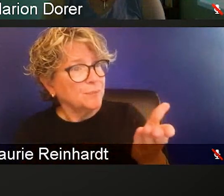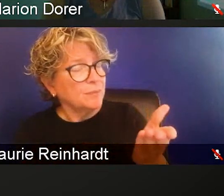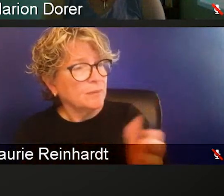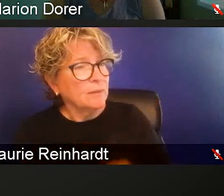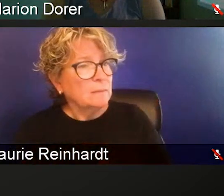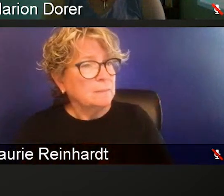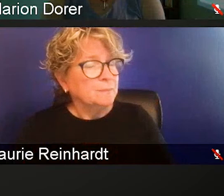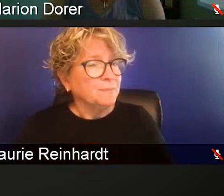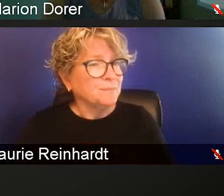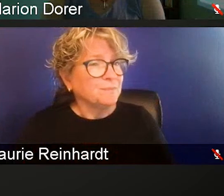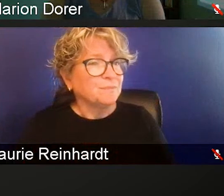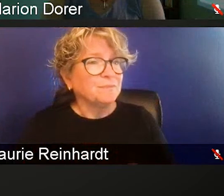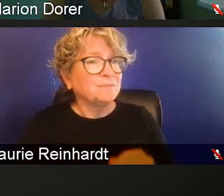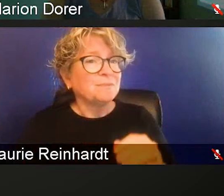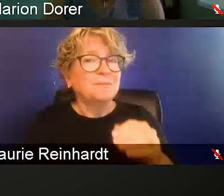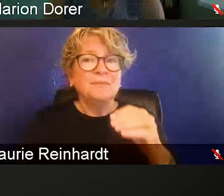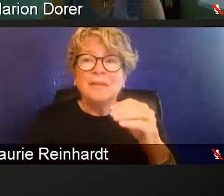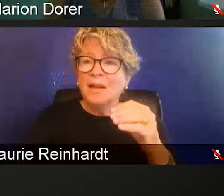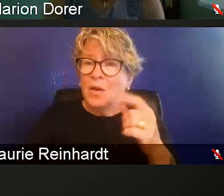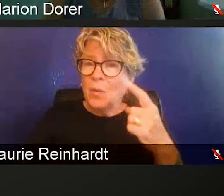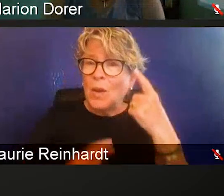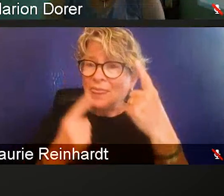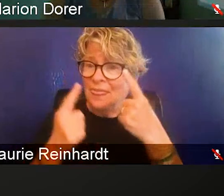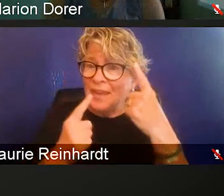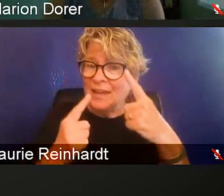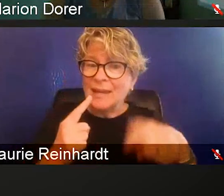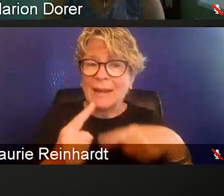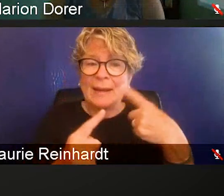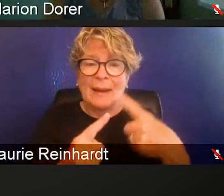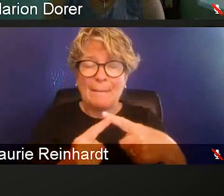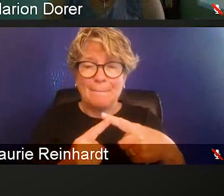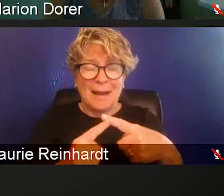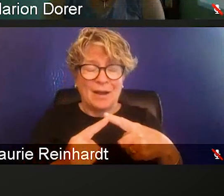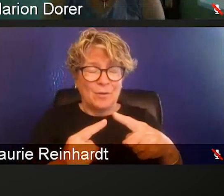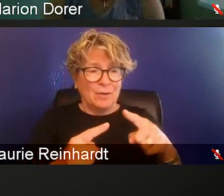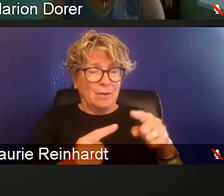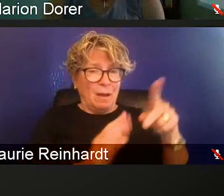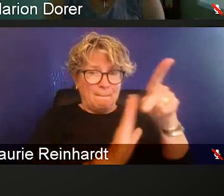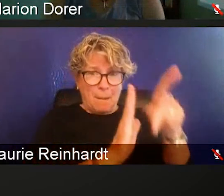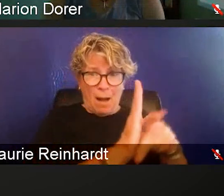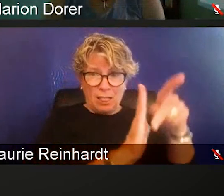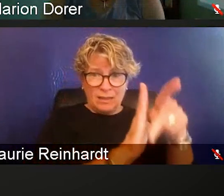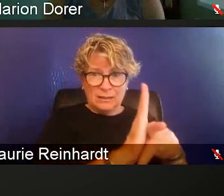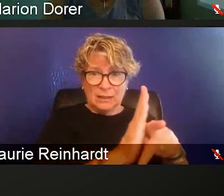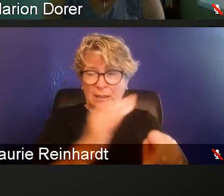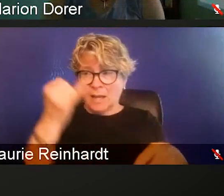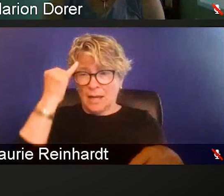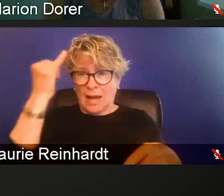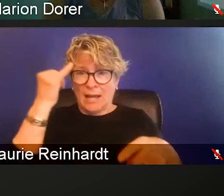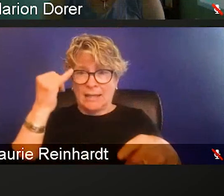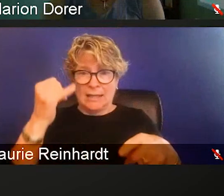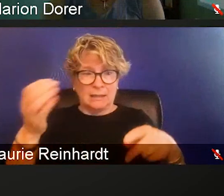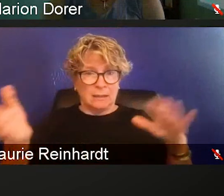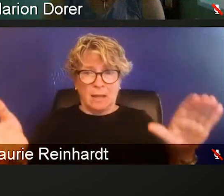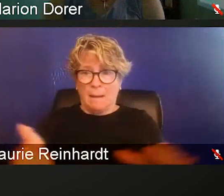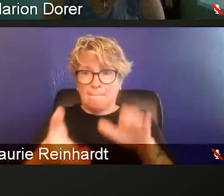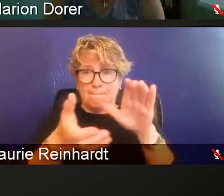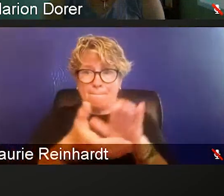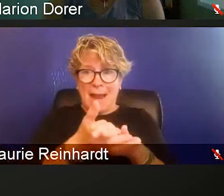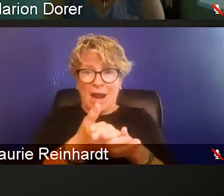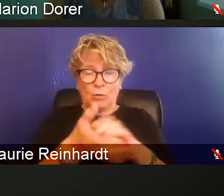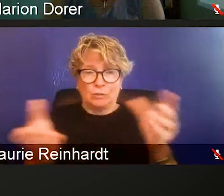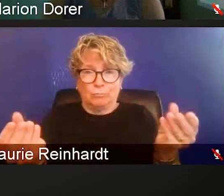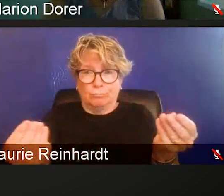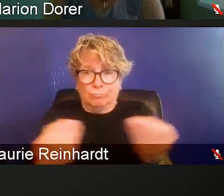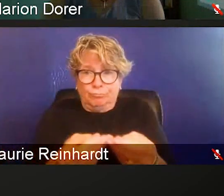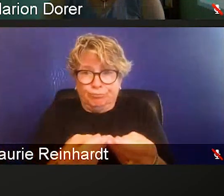In thinking about the marriage of the policy and ideas, it makes sense because it seems